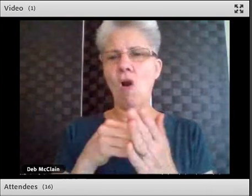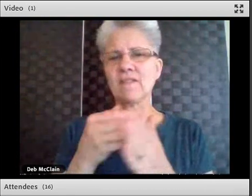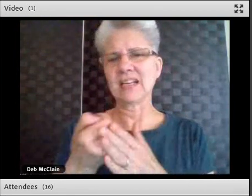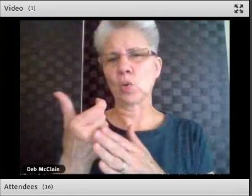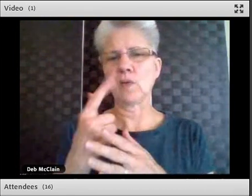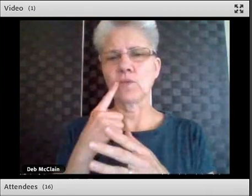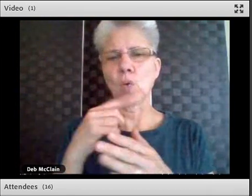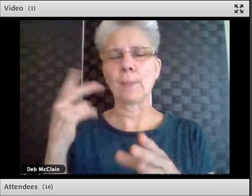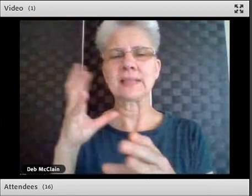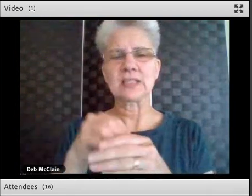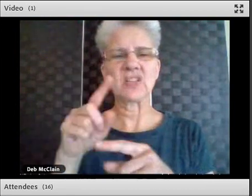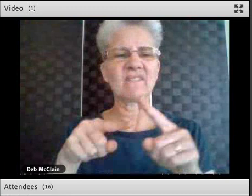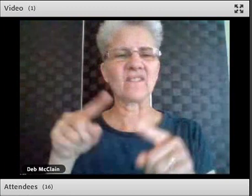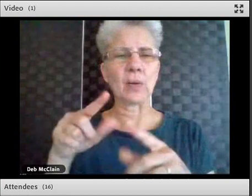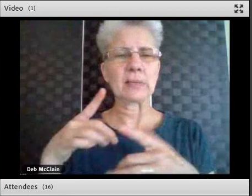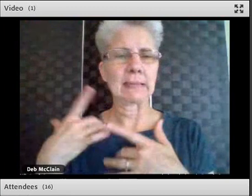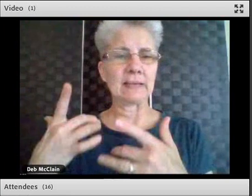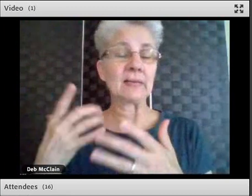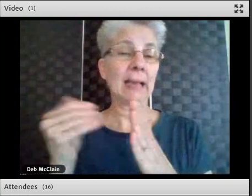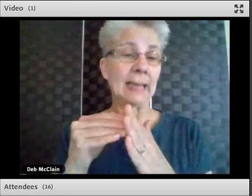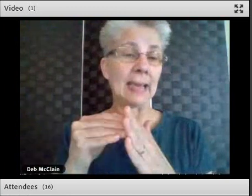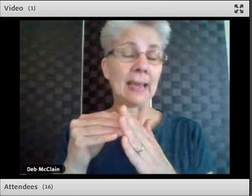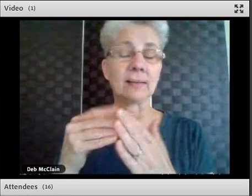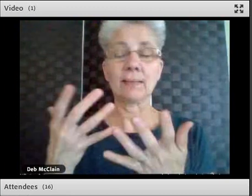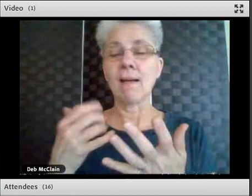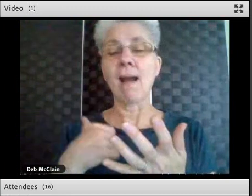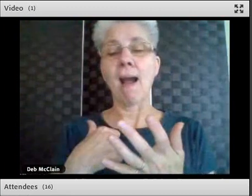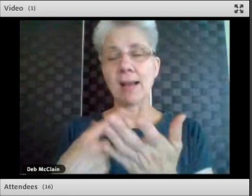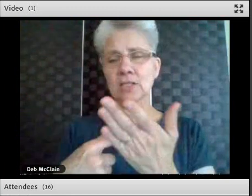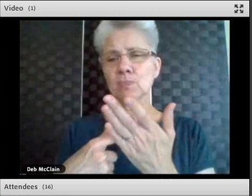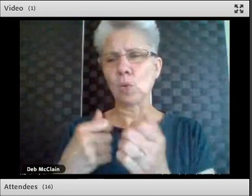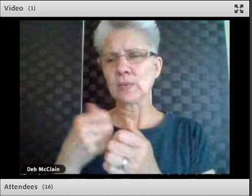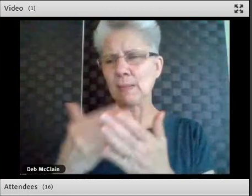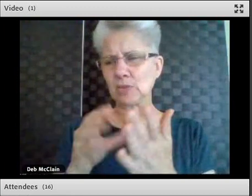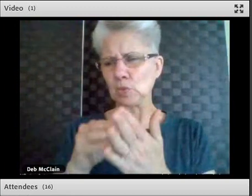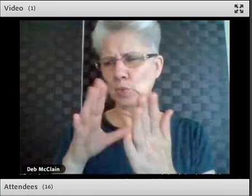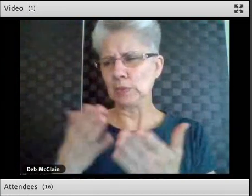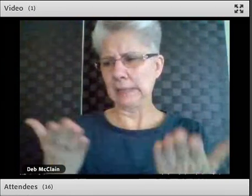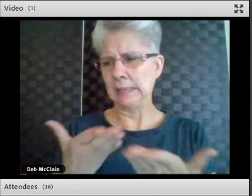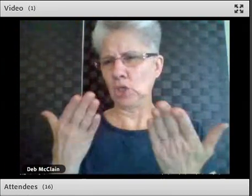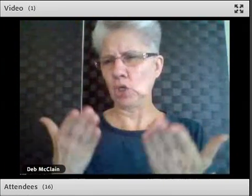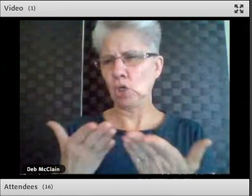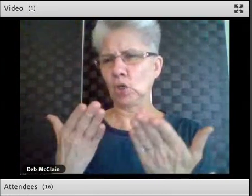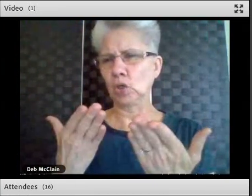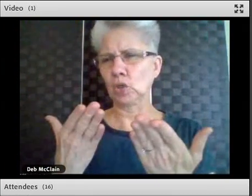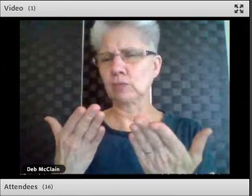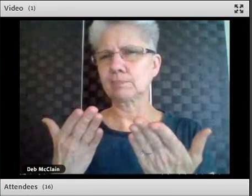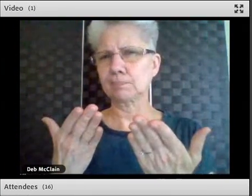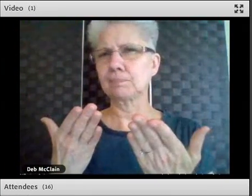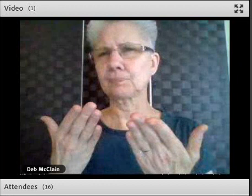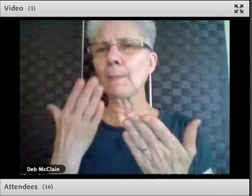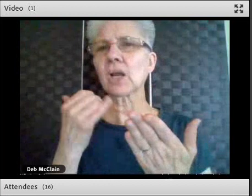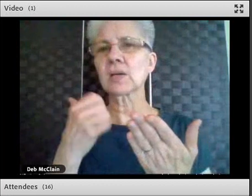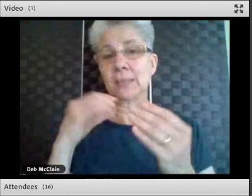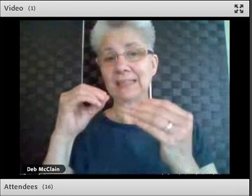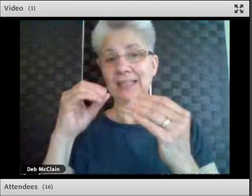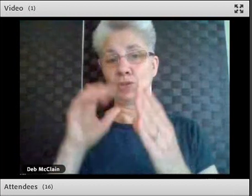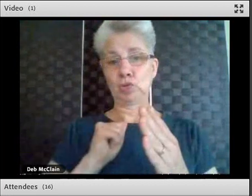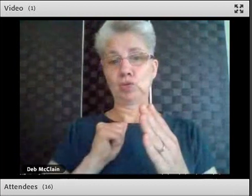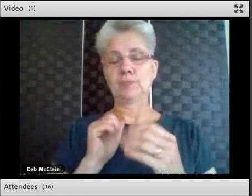in various activities. Again, and I focus on students here because I'm a